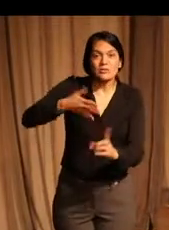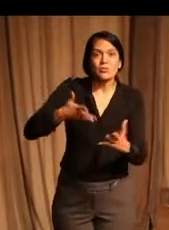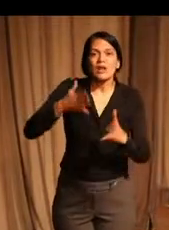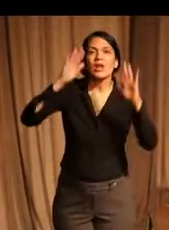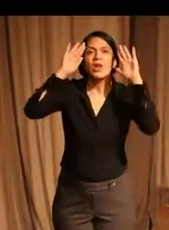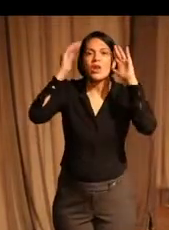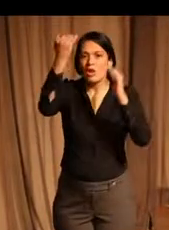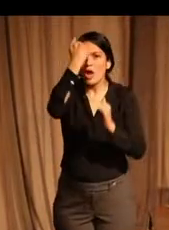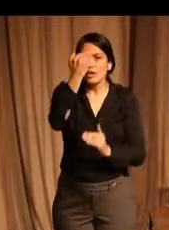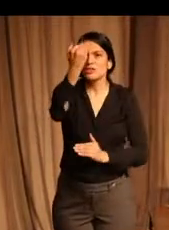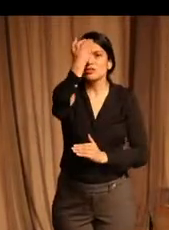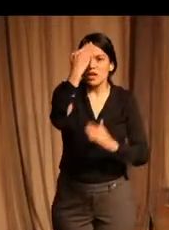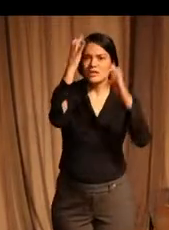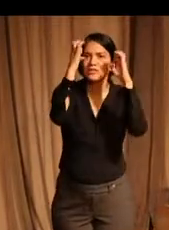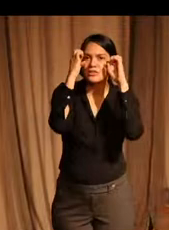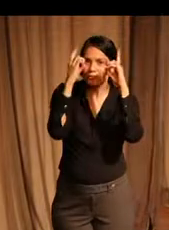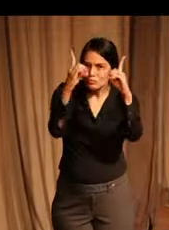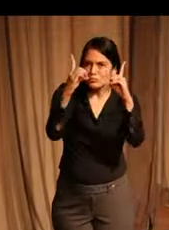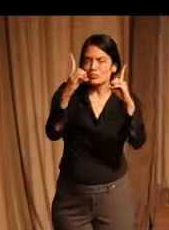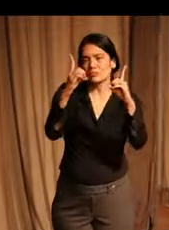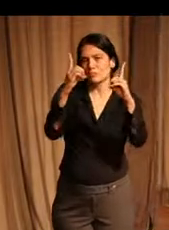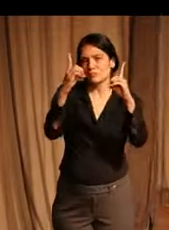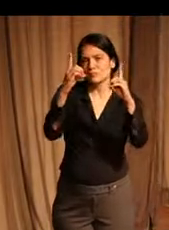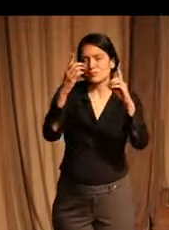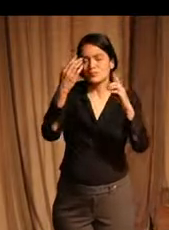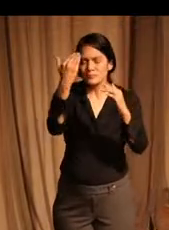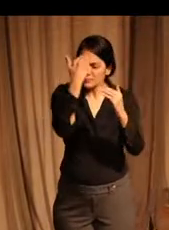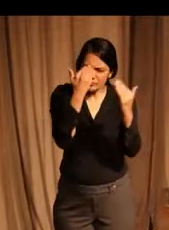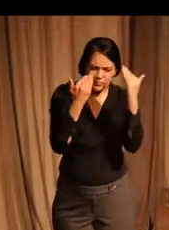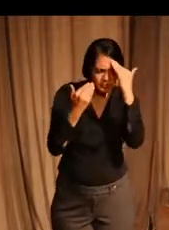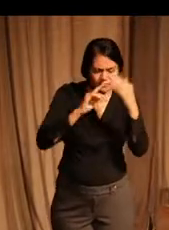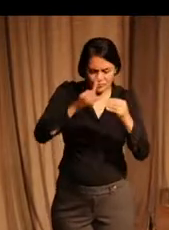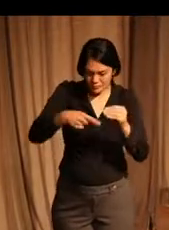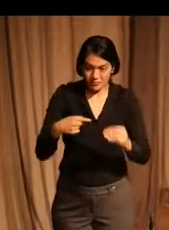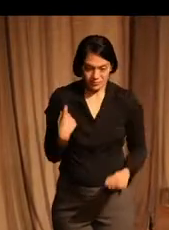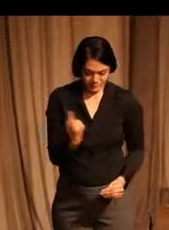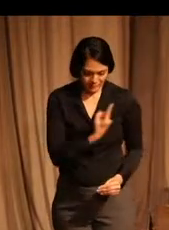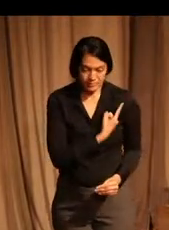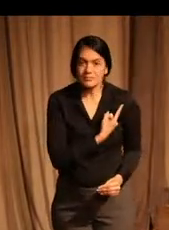and on specifically knowledge about us